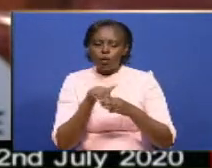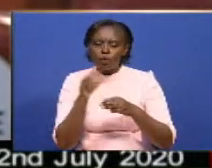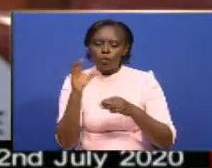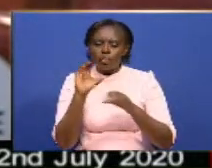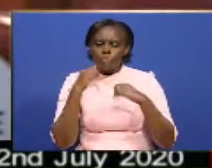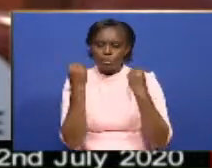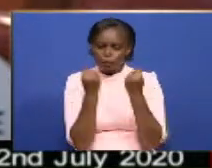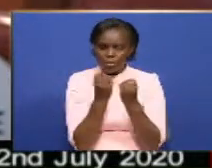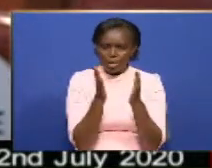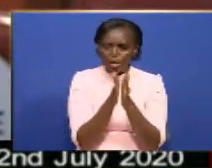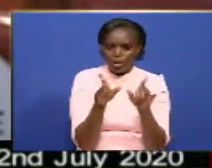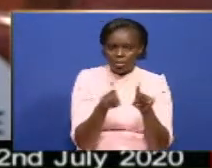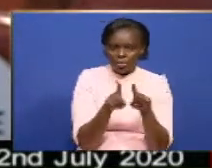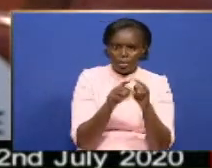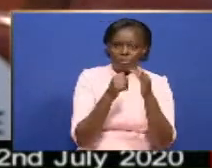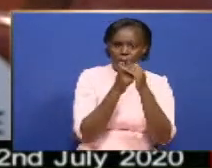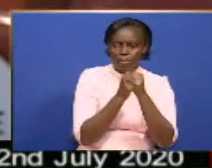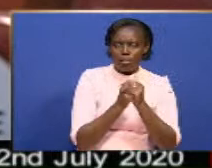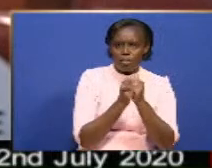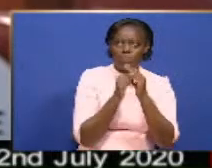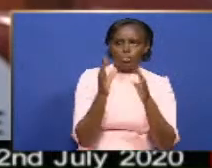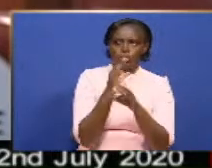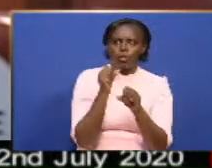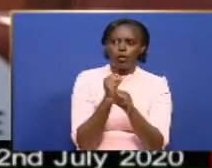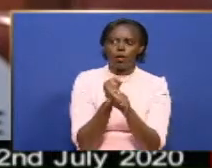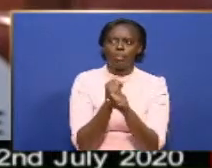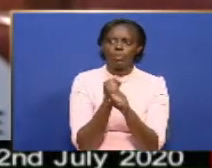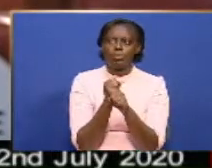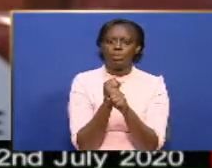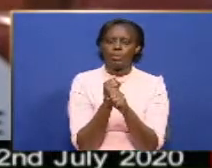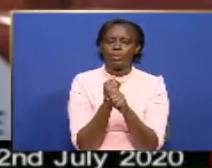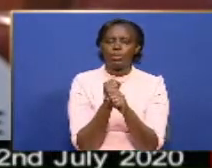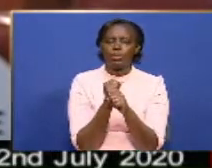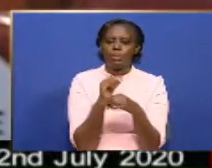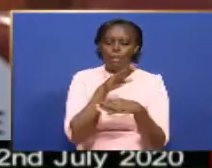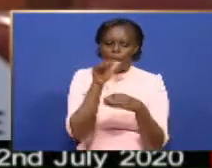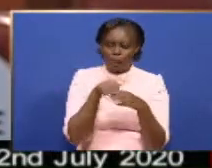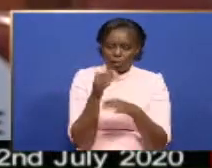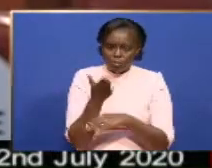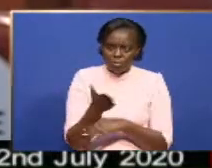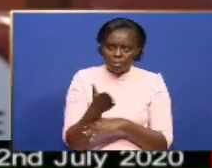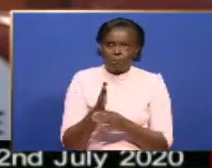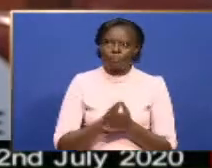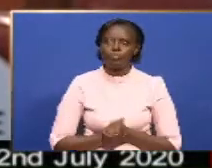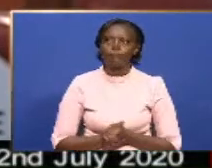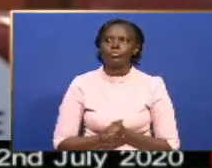society and even the religious organizations in that.